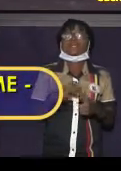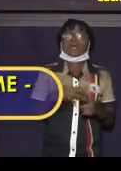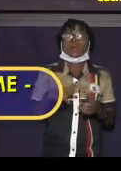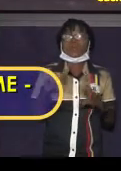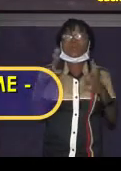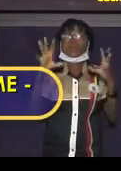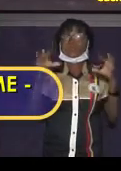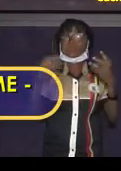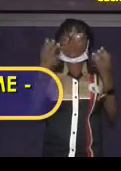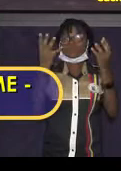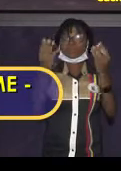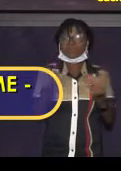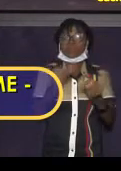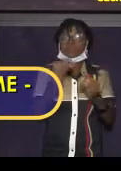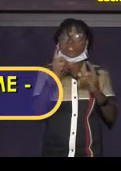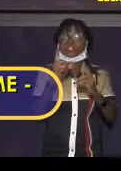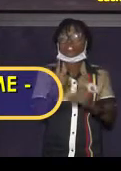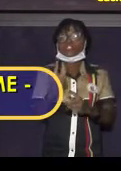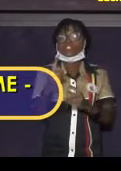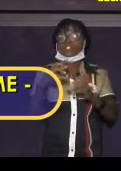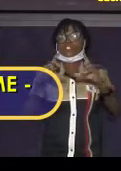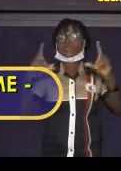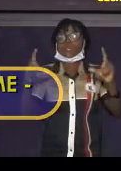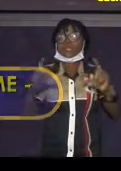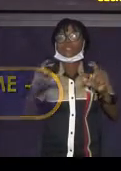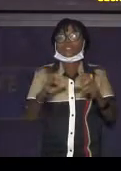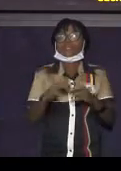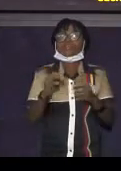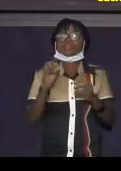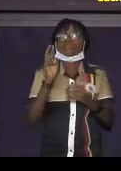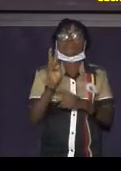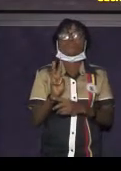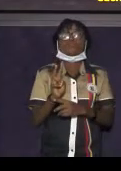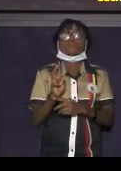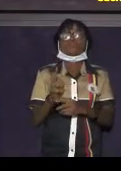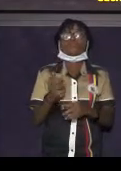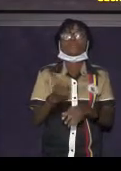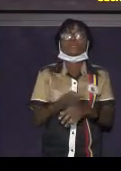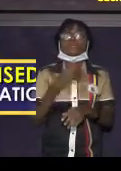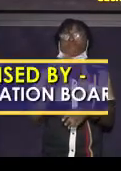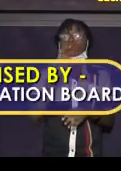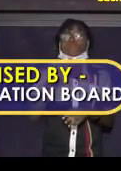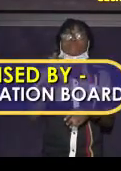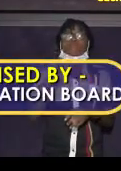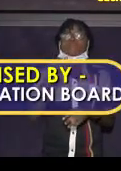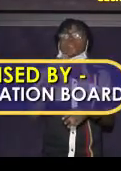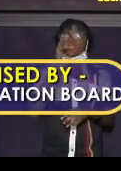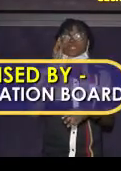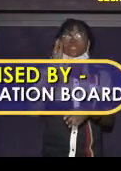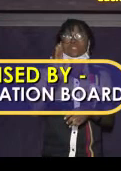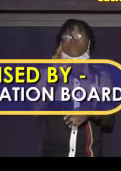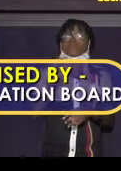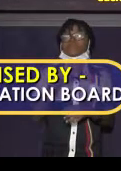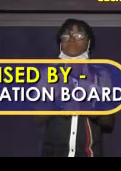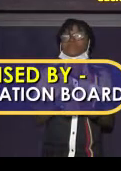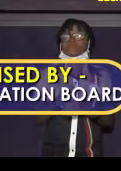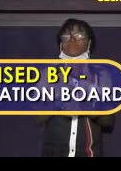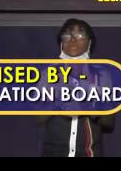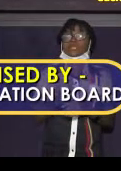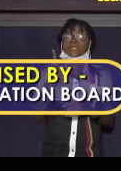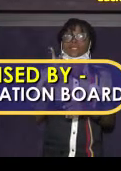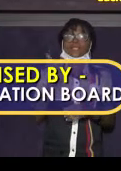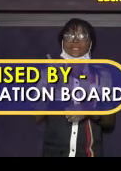now solve each bracket. Now 2 times 25 is 50. In this bracket, 3 times